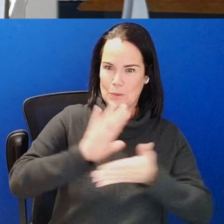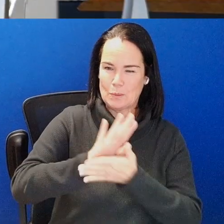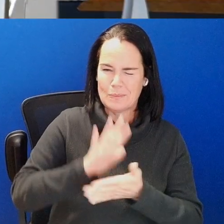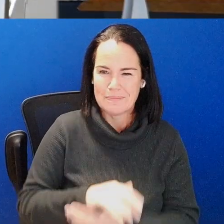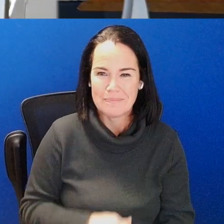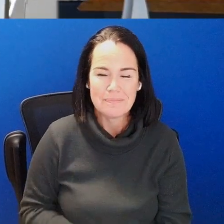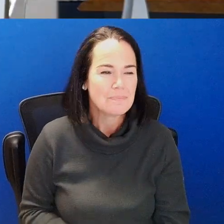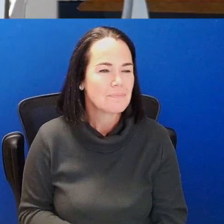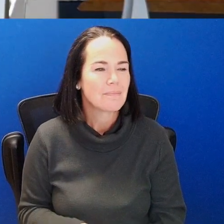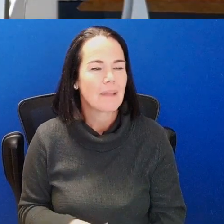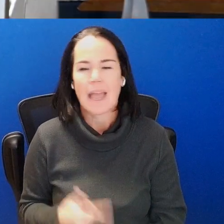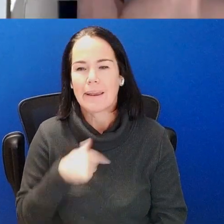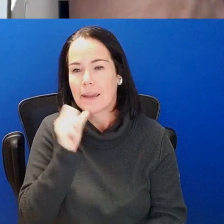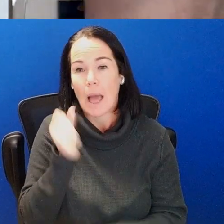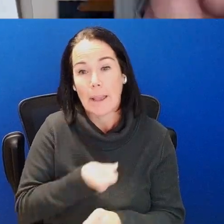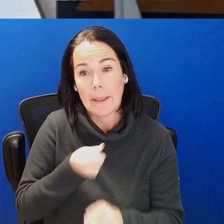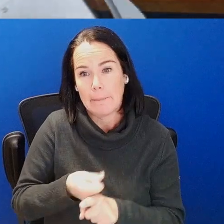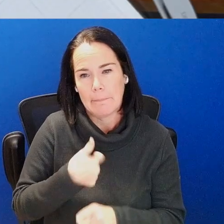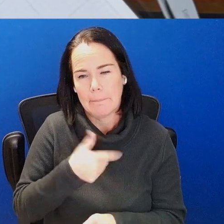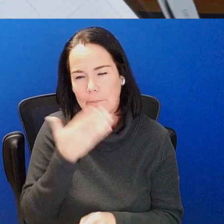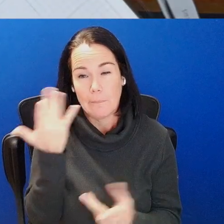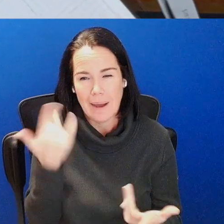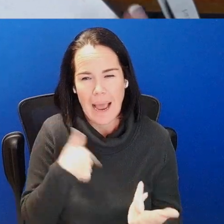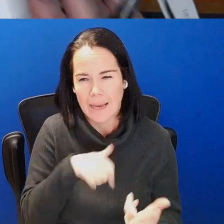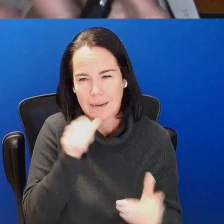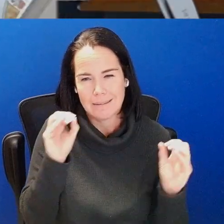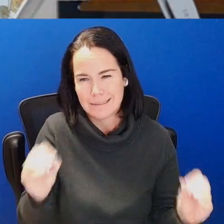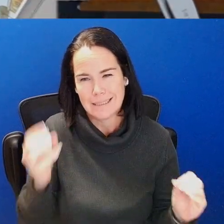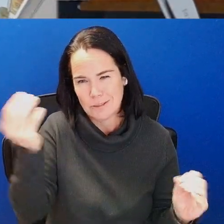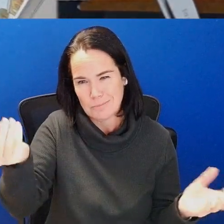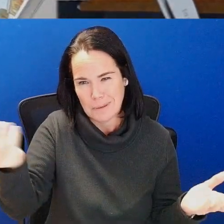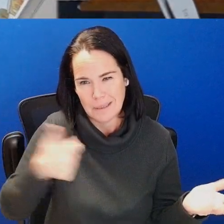It doesn't really impact me because I don't teach that day anyway.